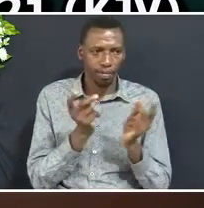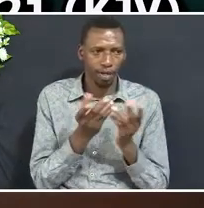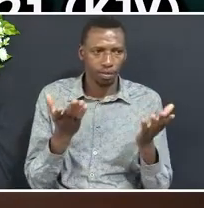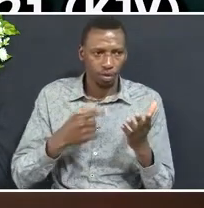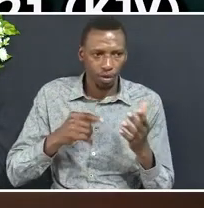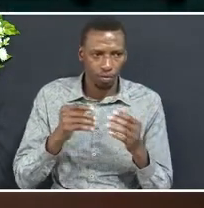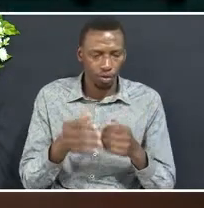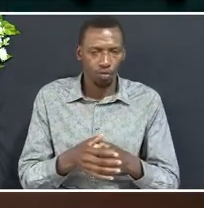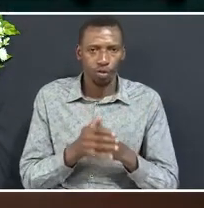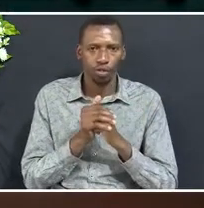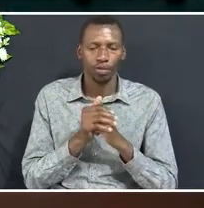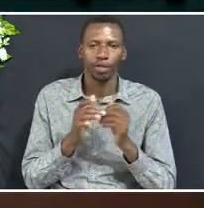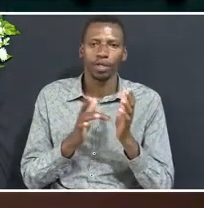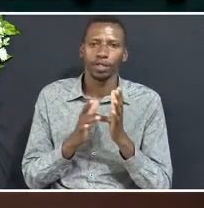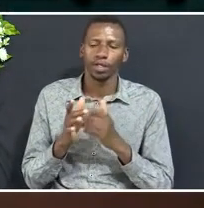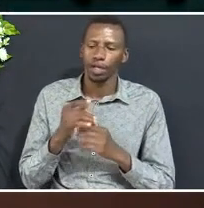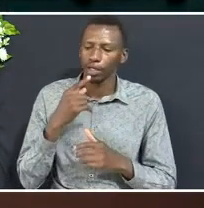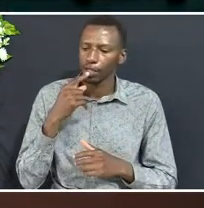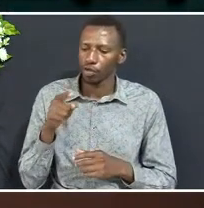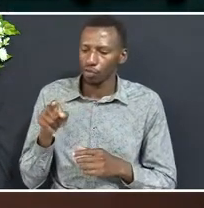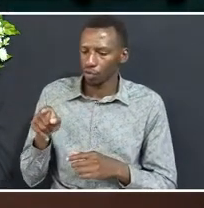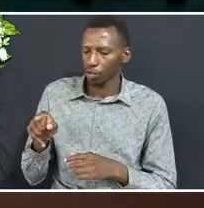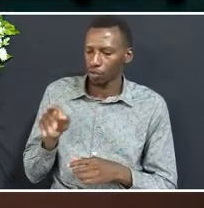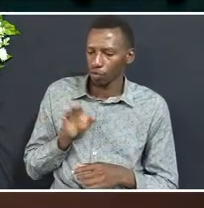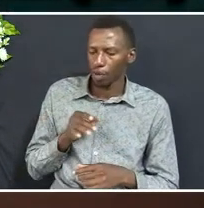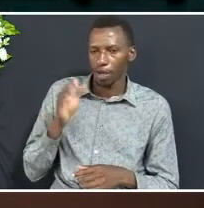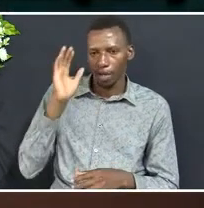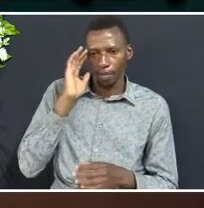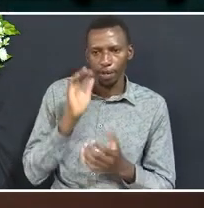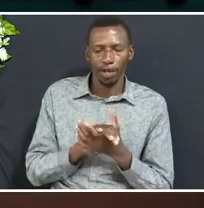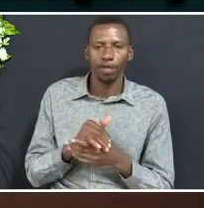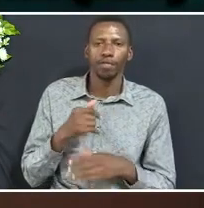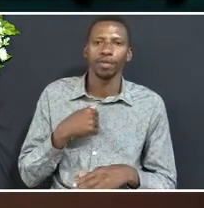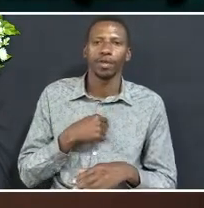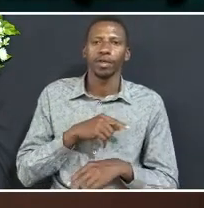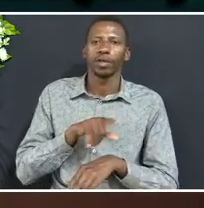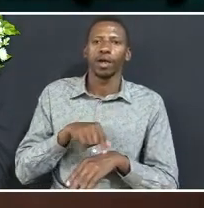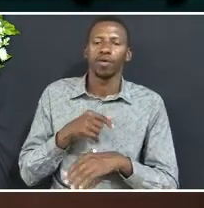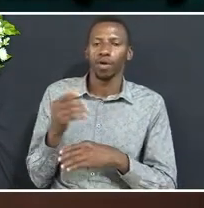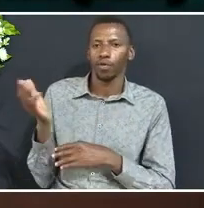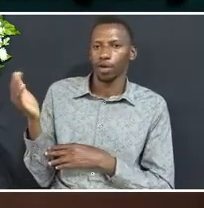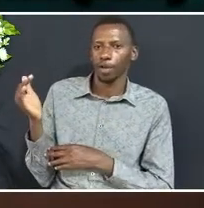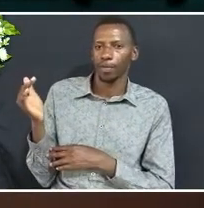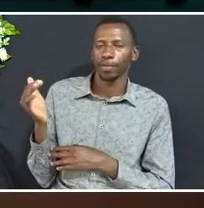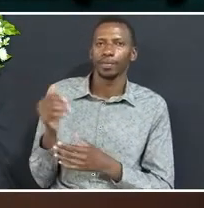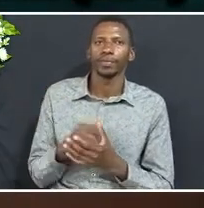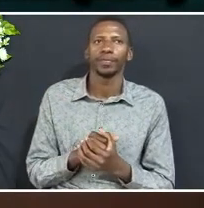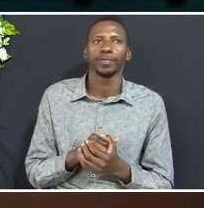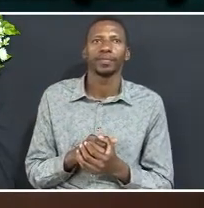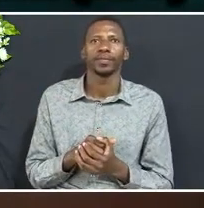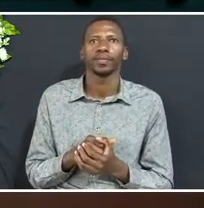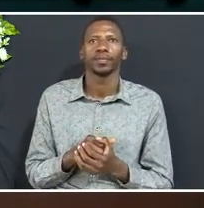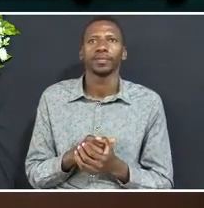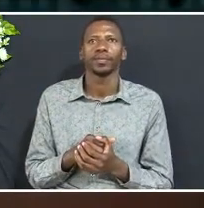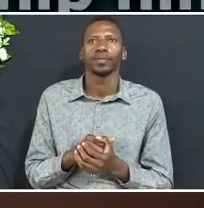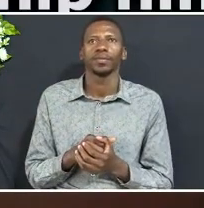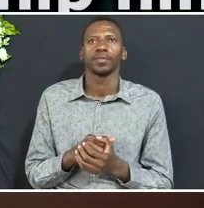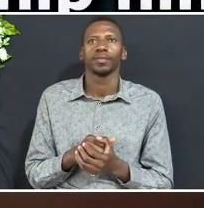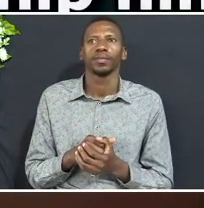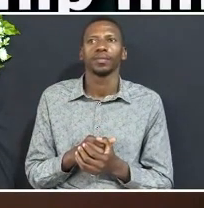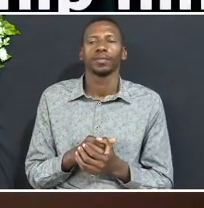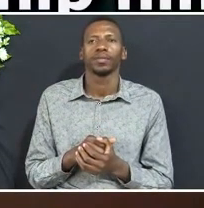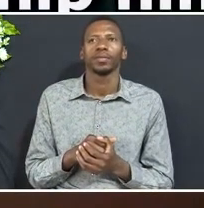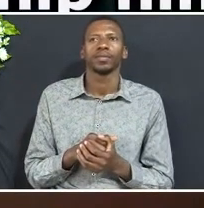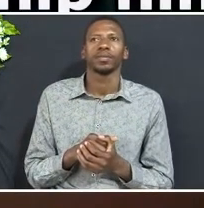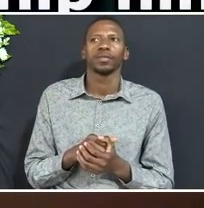worship. Jesus said to her, woman, believe me, the hour is coming. The hour meant Jesus himself, when you